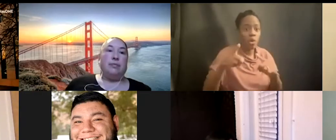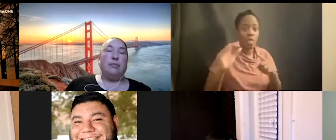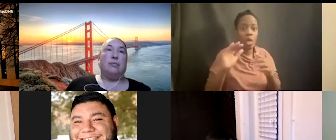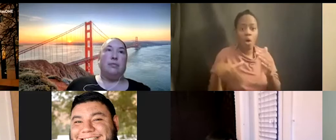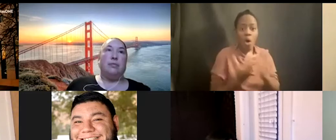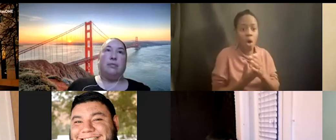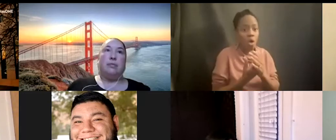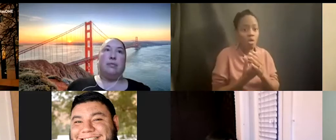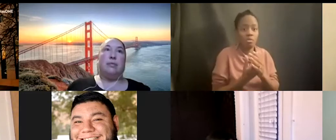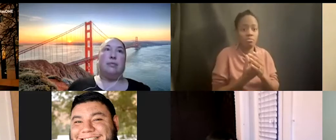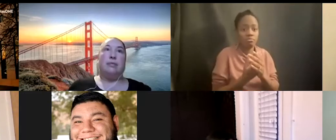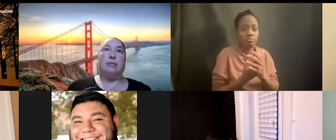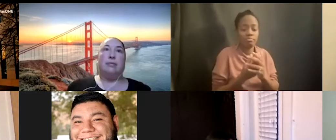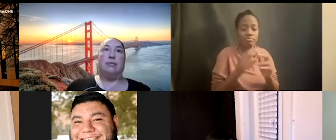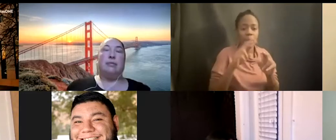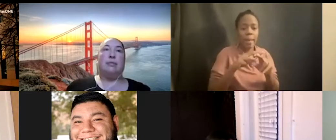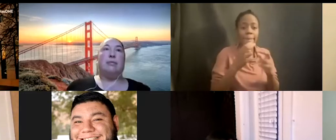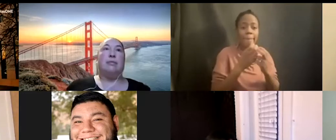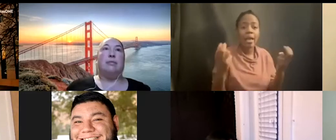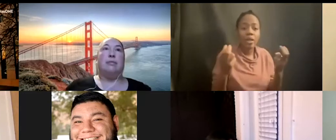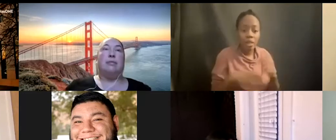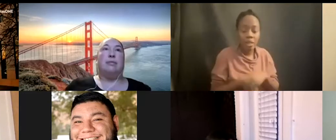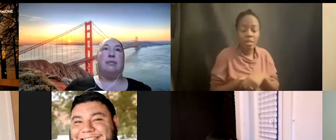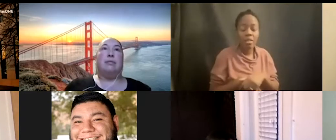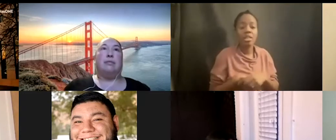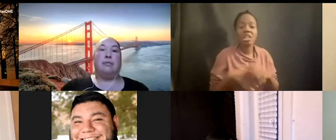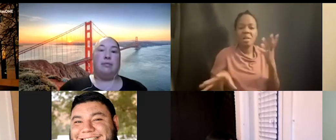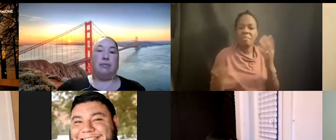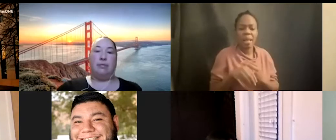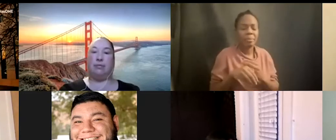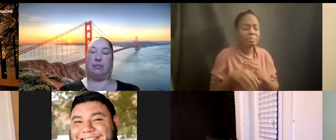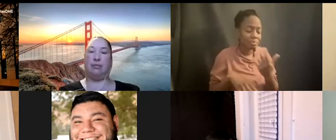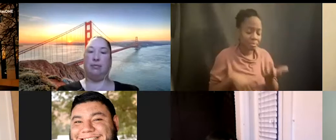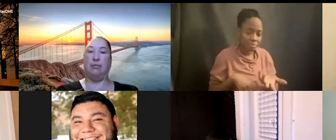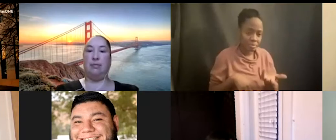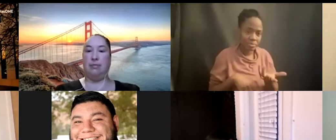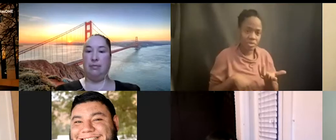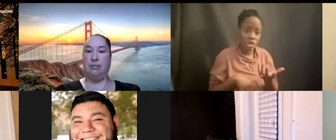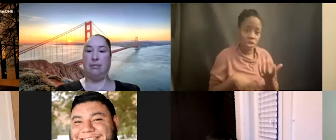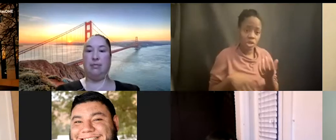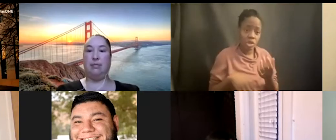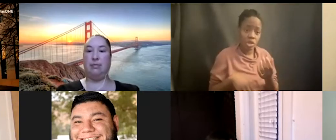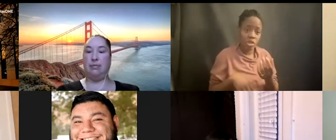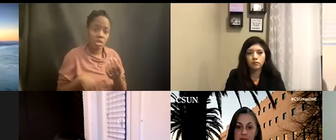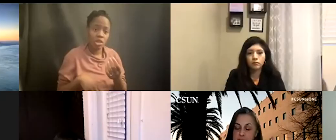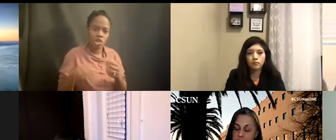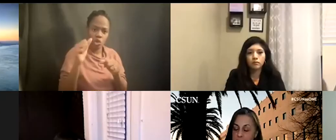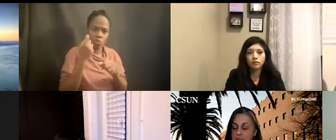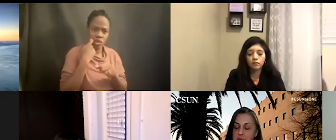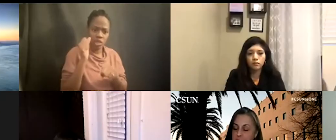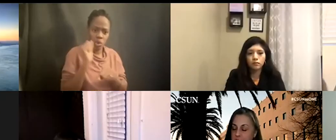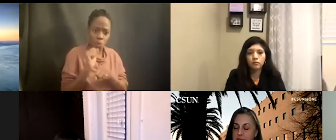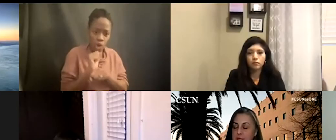students have shared. What I might add to that is really the work that's been done more and more recently, of course, but there was